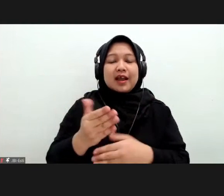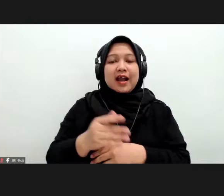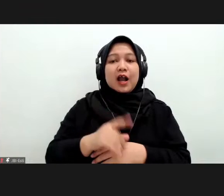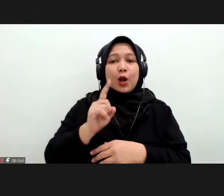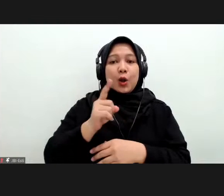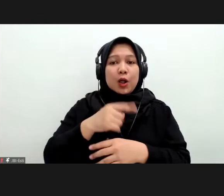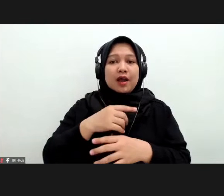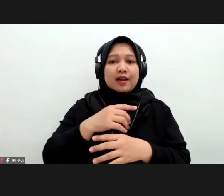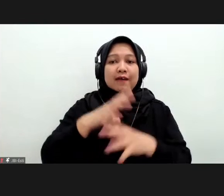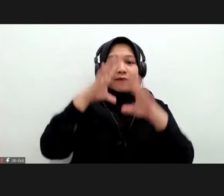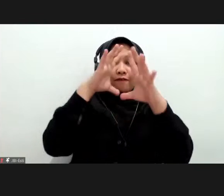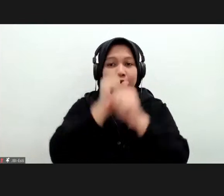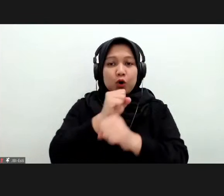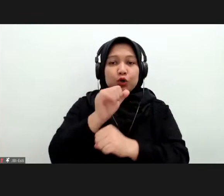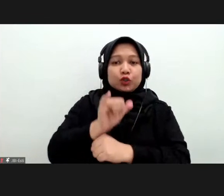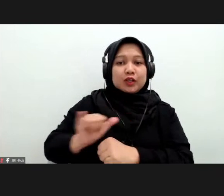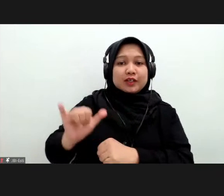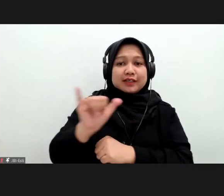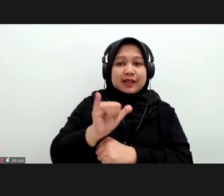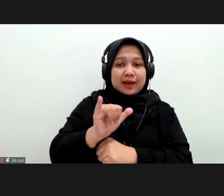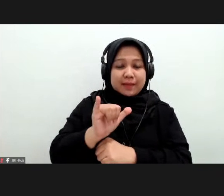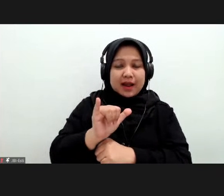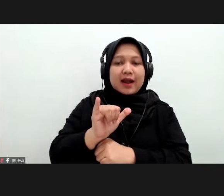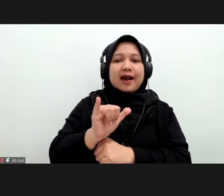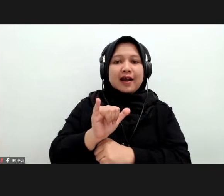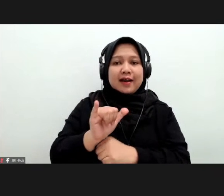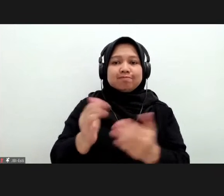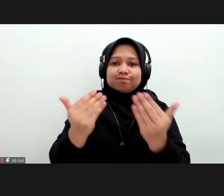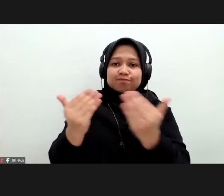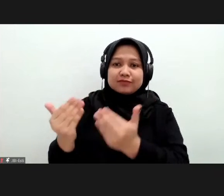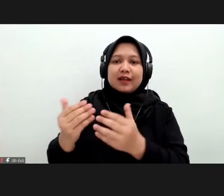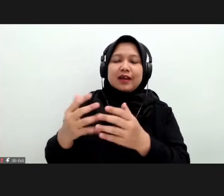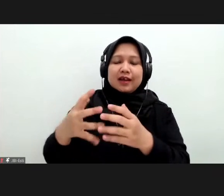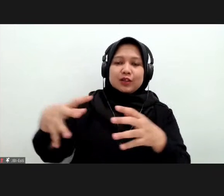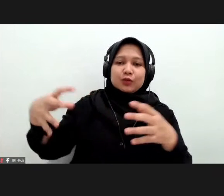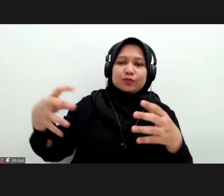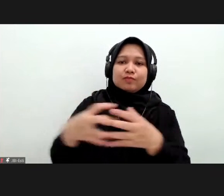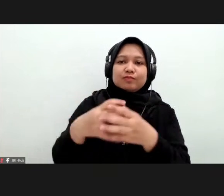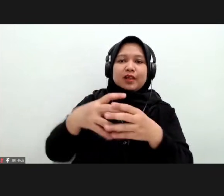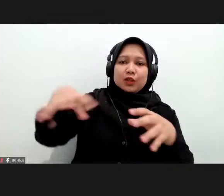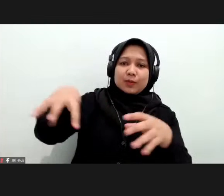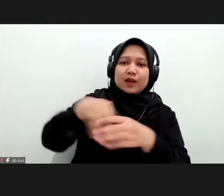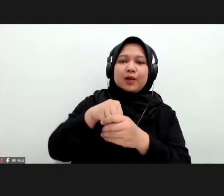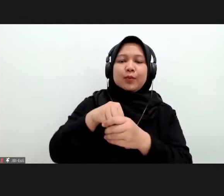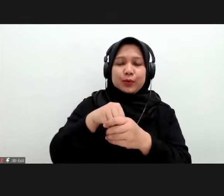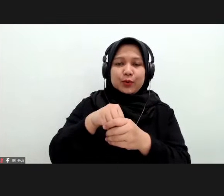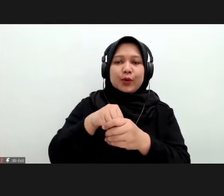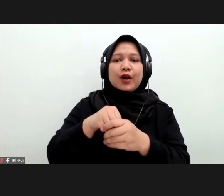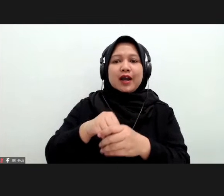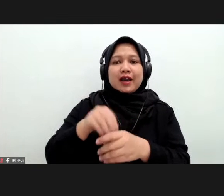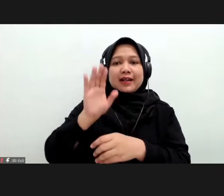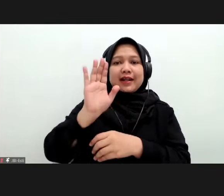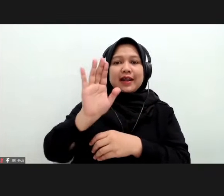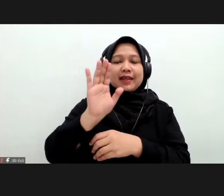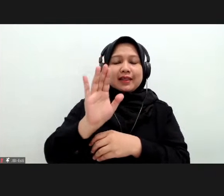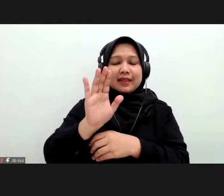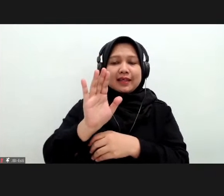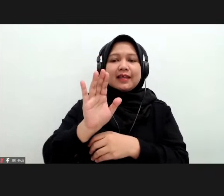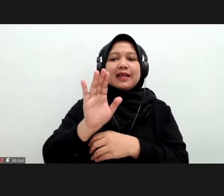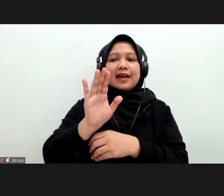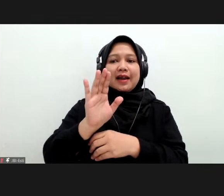circular activities, and together we will try to address the shrinking civic space issues during Indonesia's